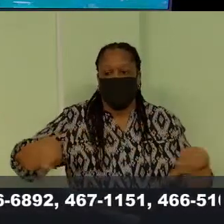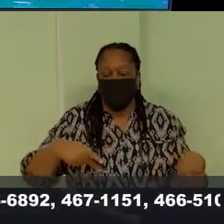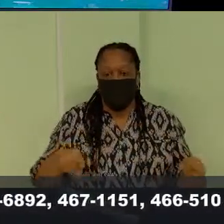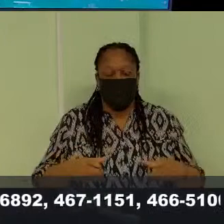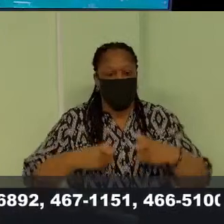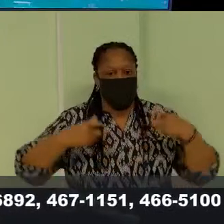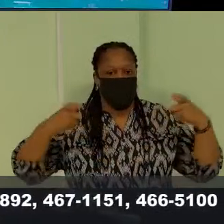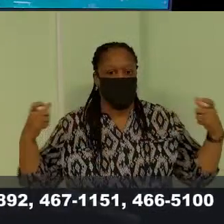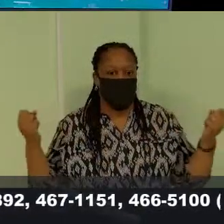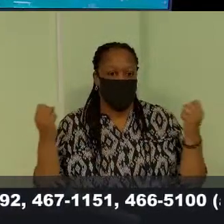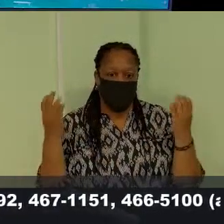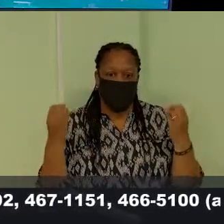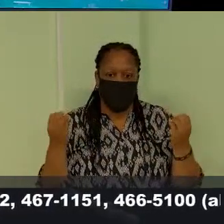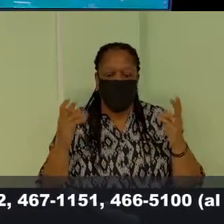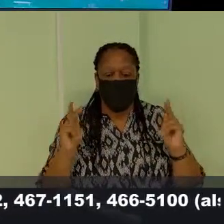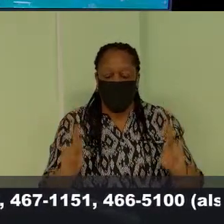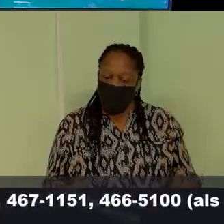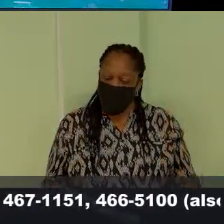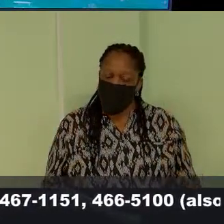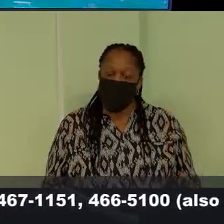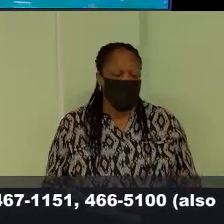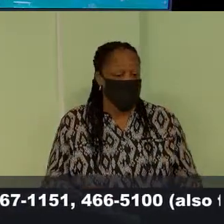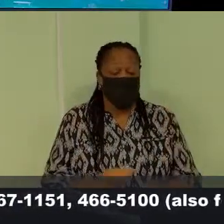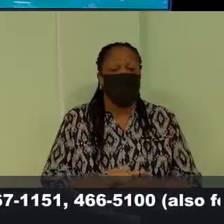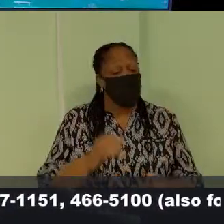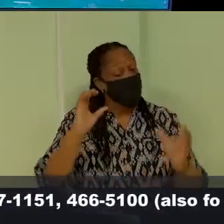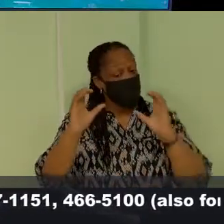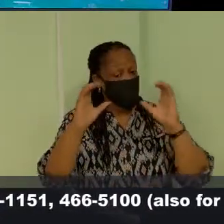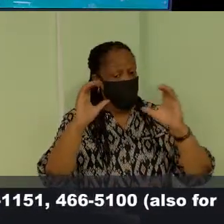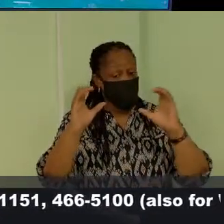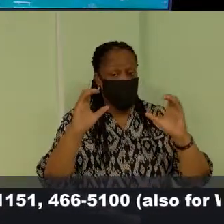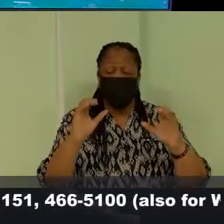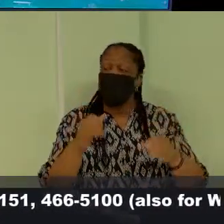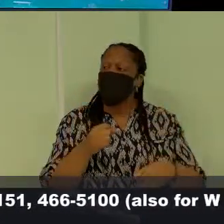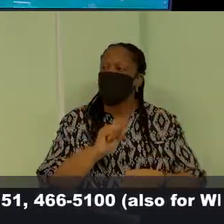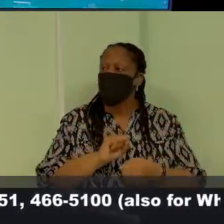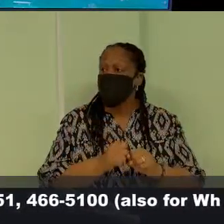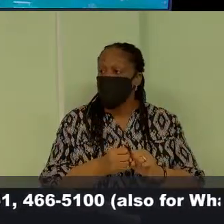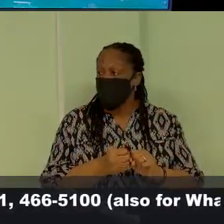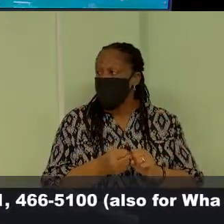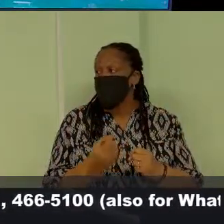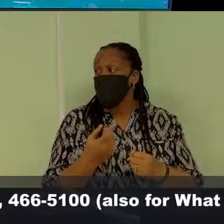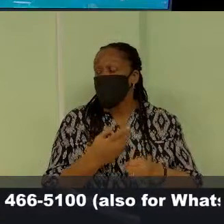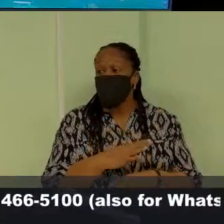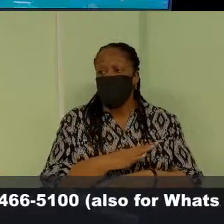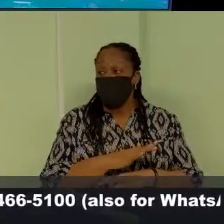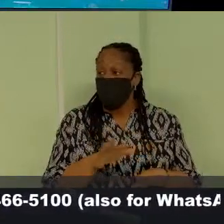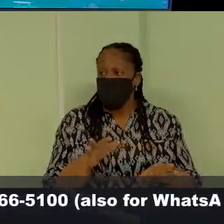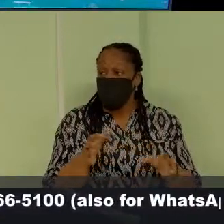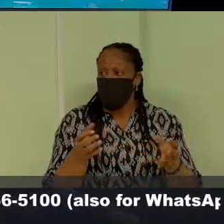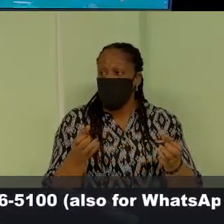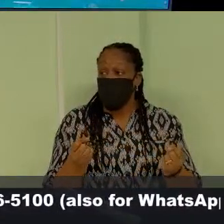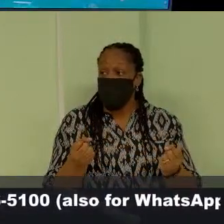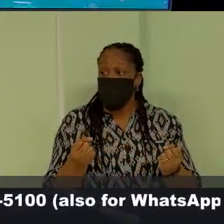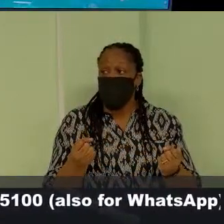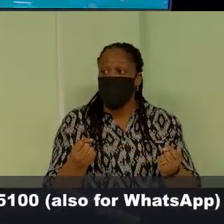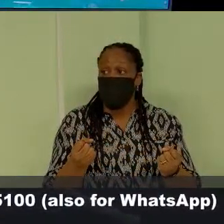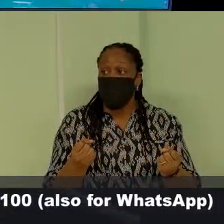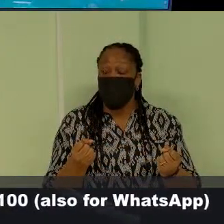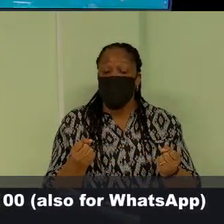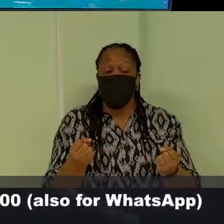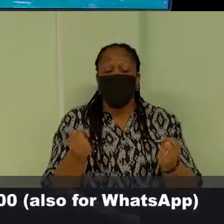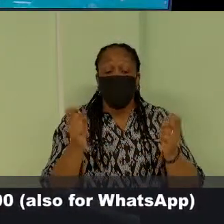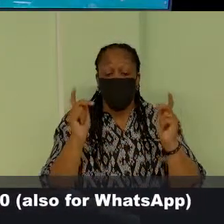essence of Carnival. And so from where I sit, I do not foresee anything more